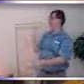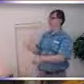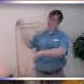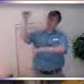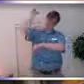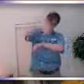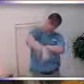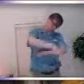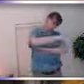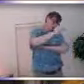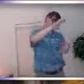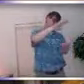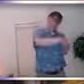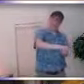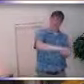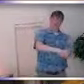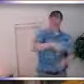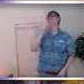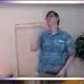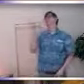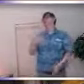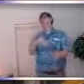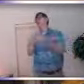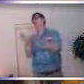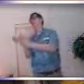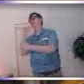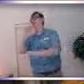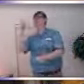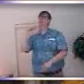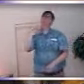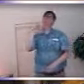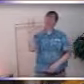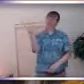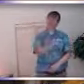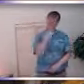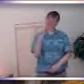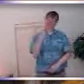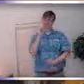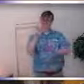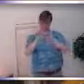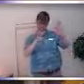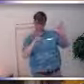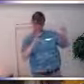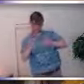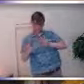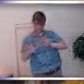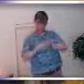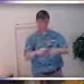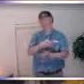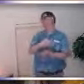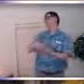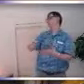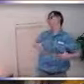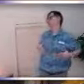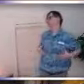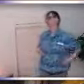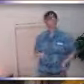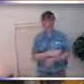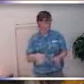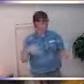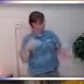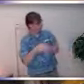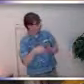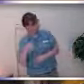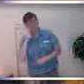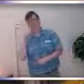overnight, because you're still going to be reactive. You're still going to have your triggers. Somebody is not going to act a certain